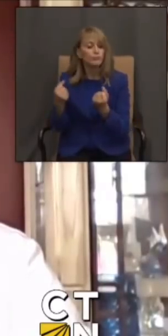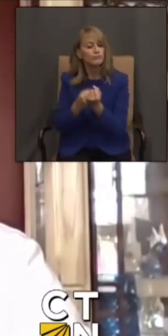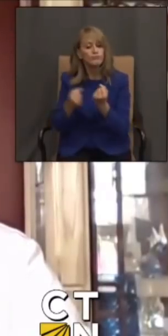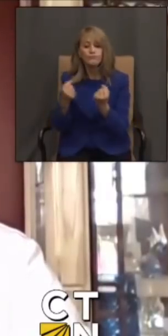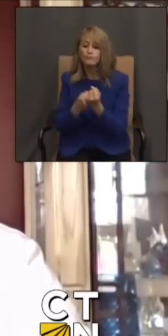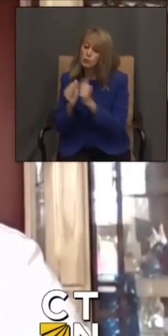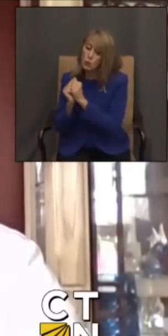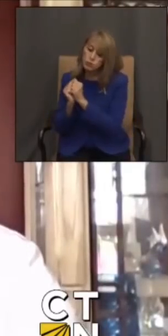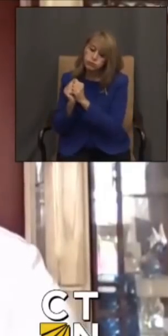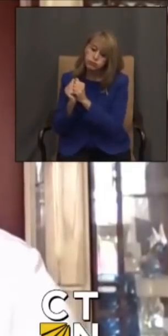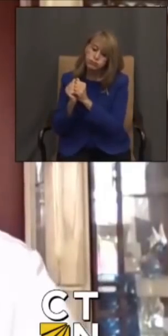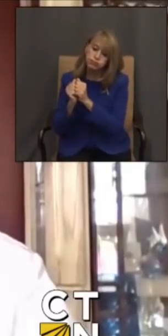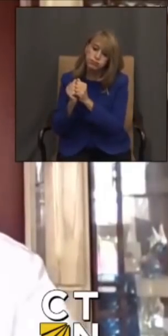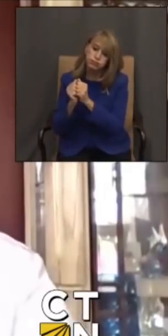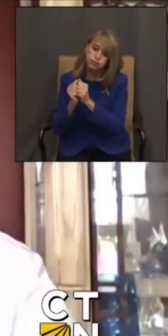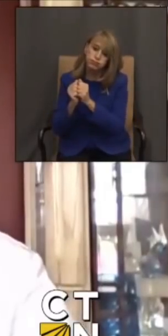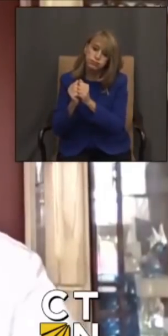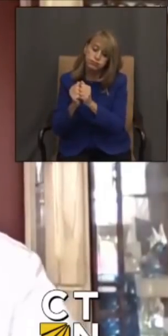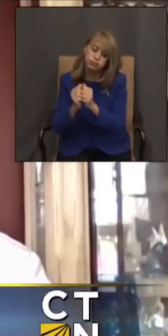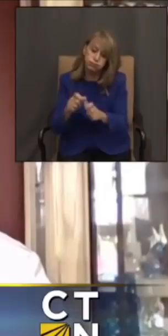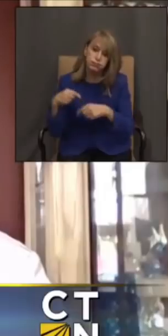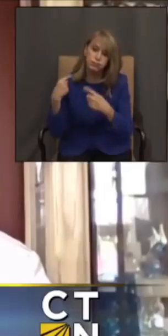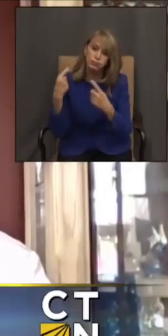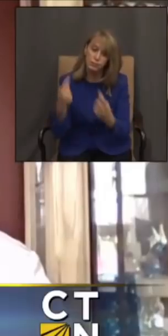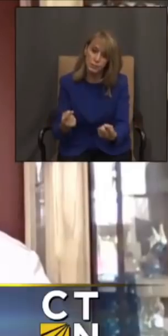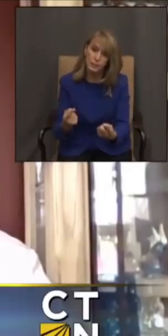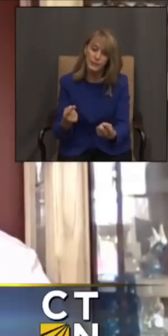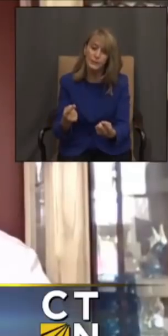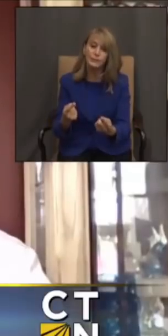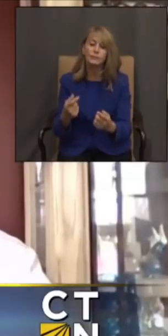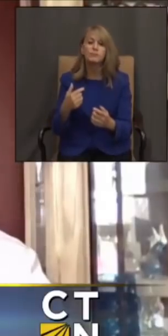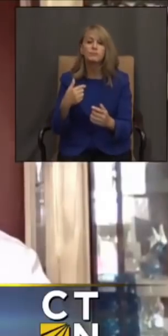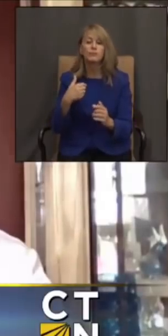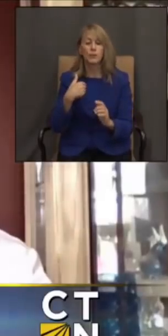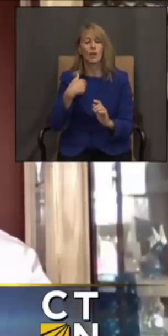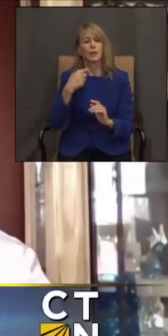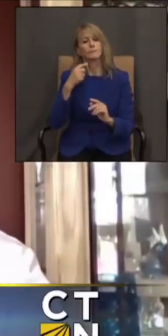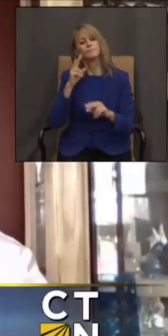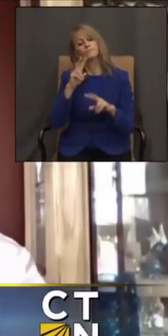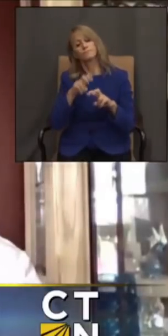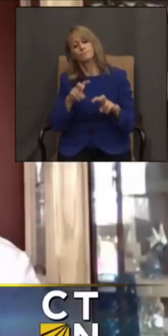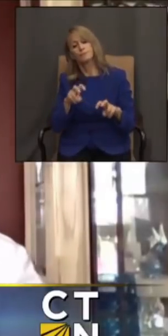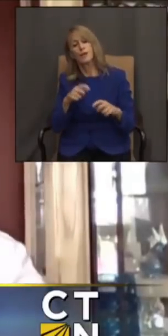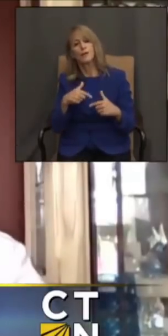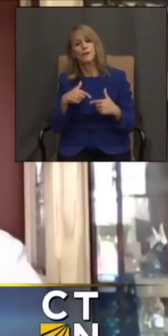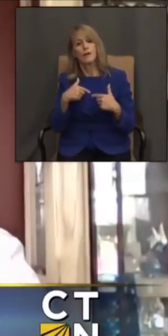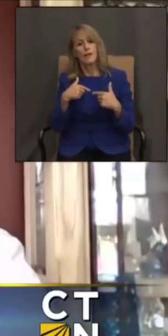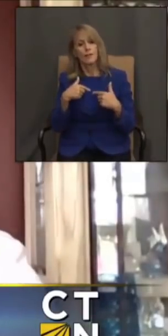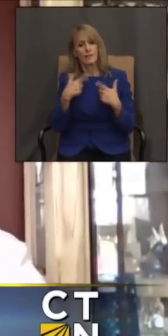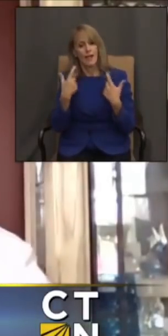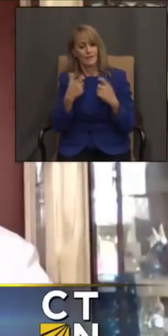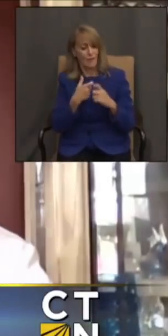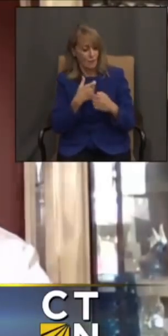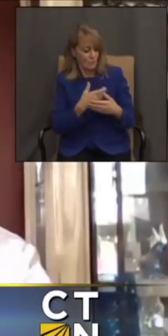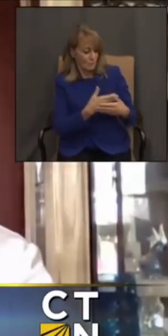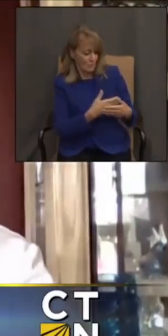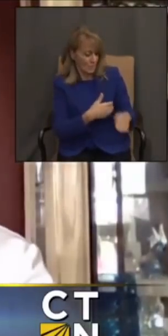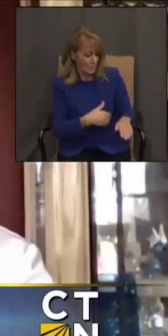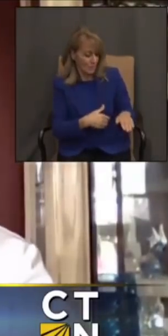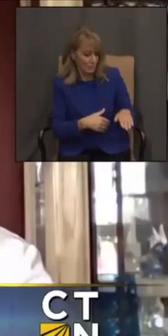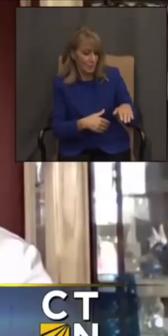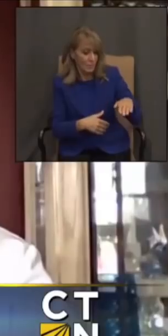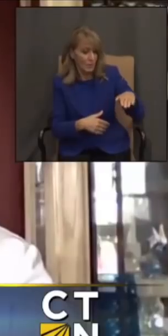this unprecedented time. And so when I think about the transition of the lifespan from our little kids through to